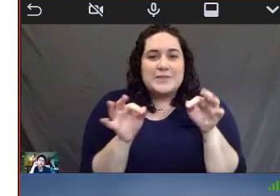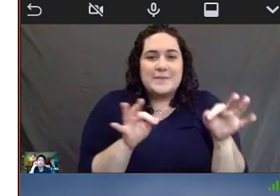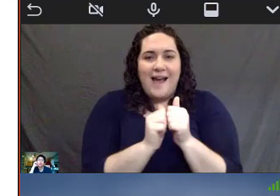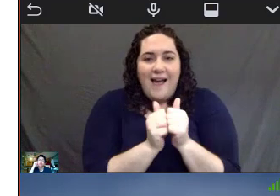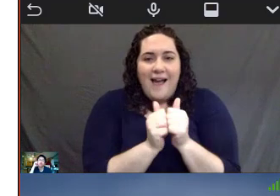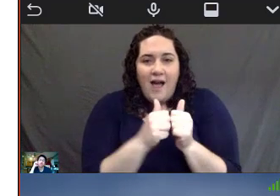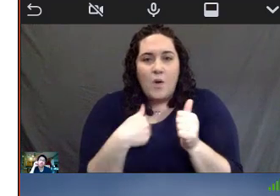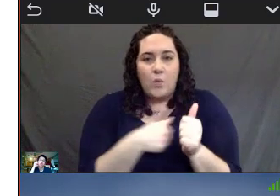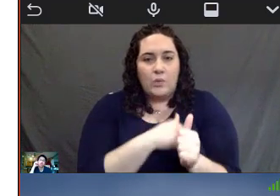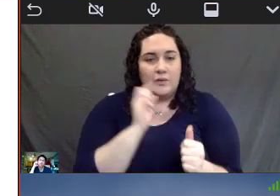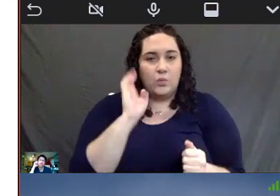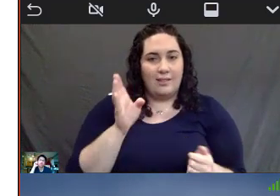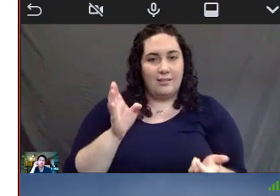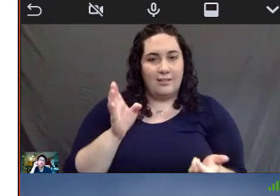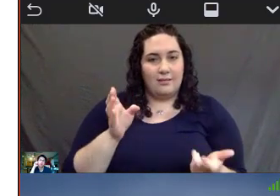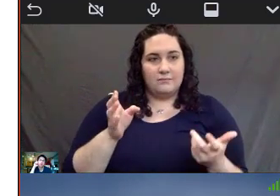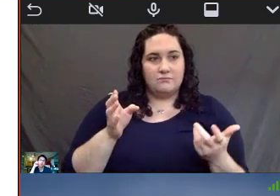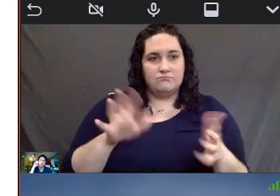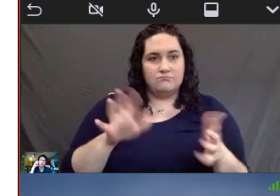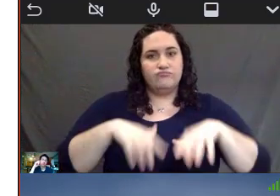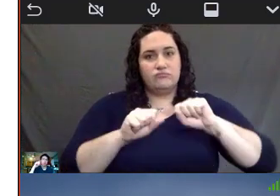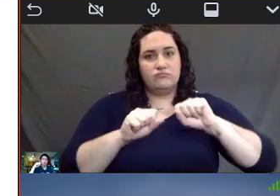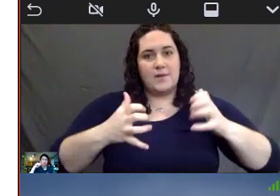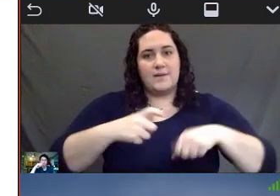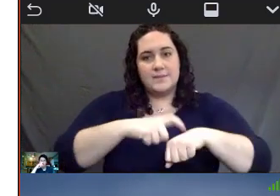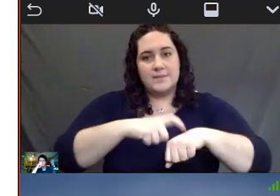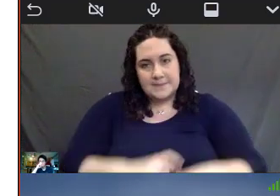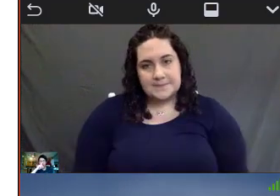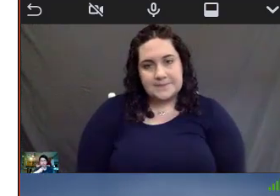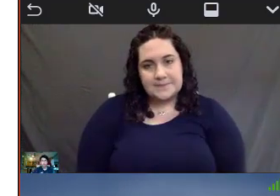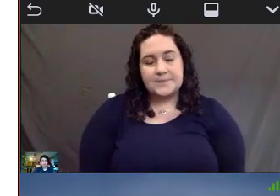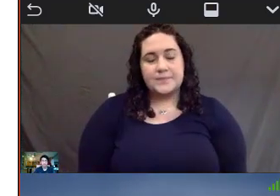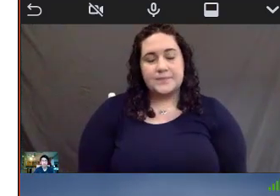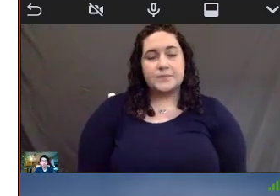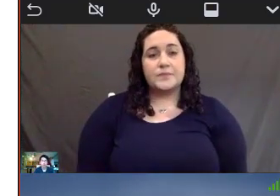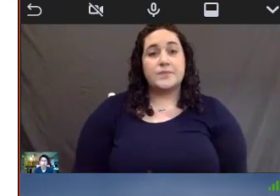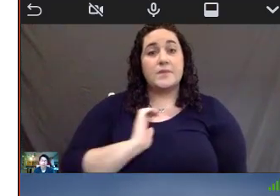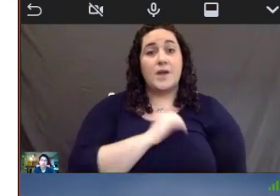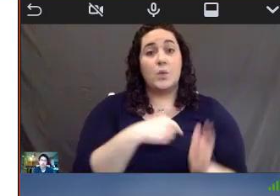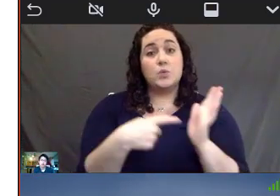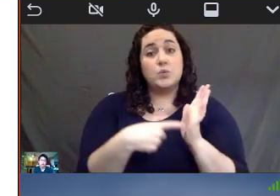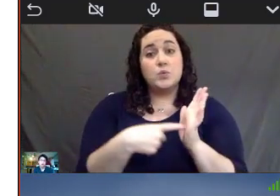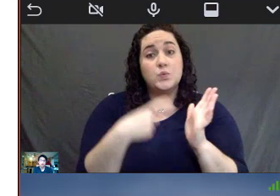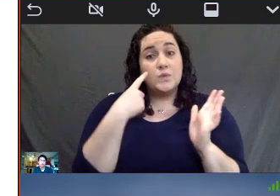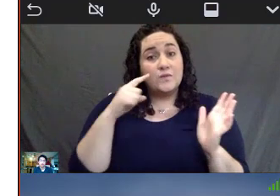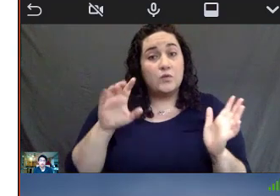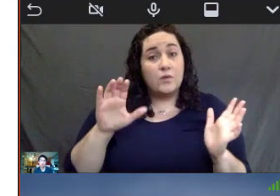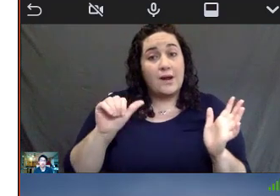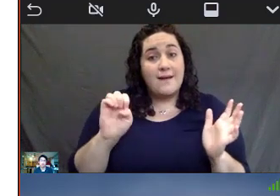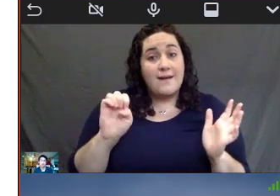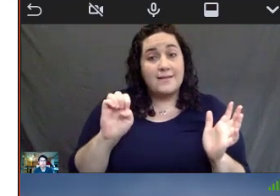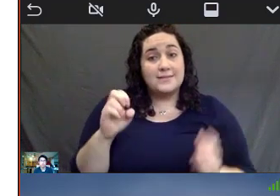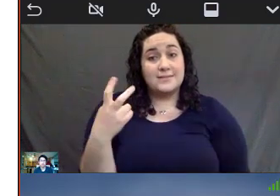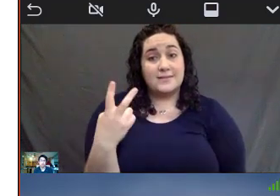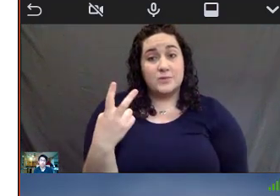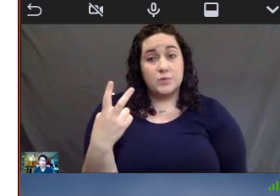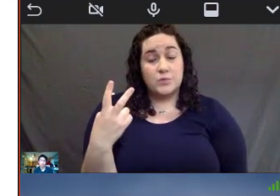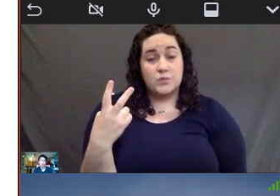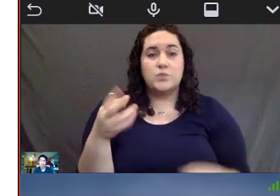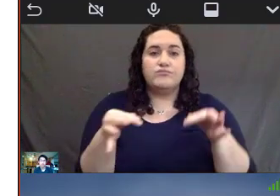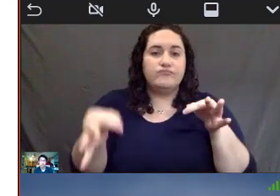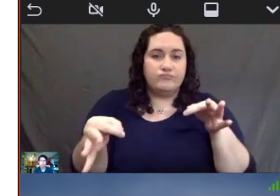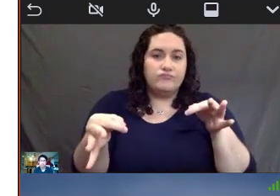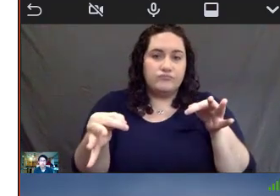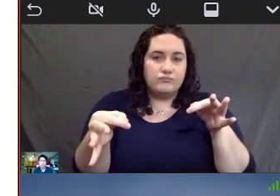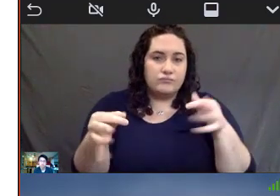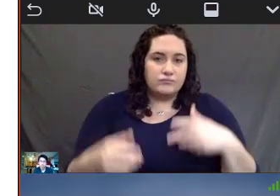the due date for case study number 2, right? And we eliminated, because we